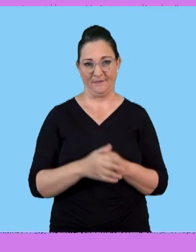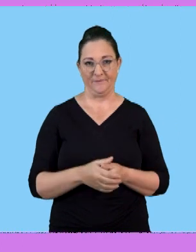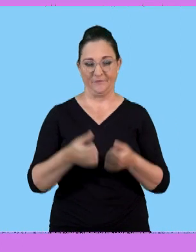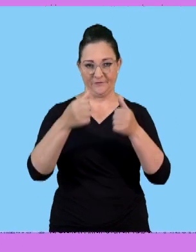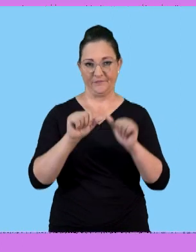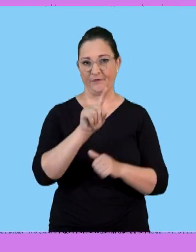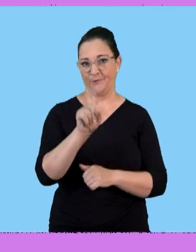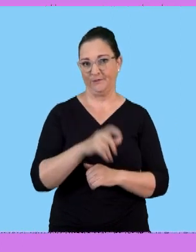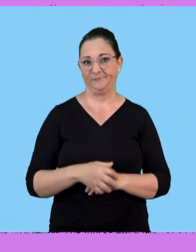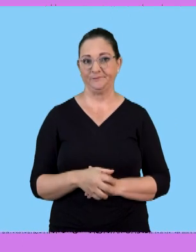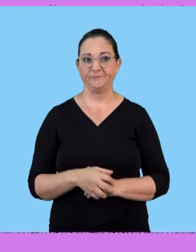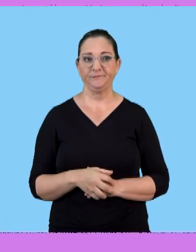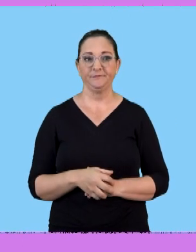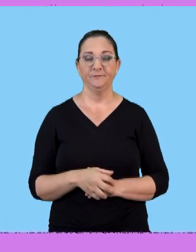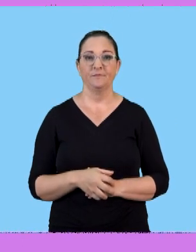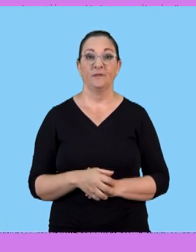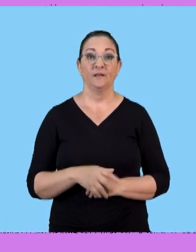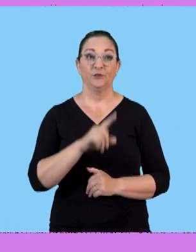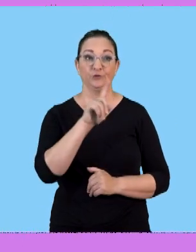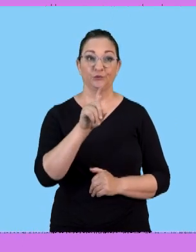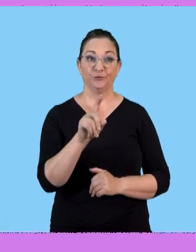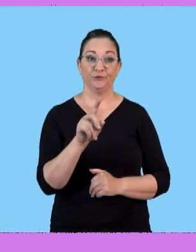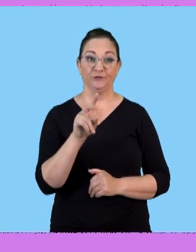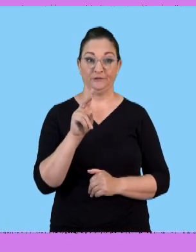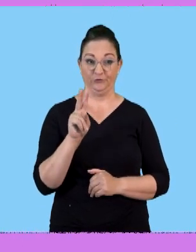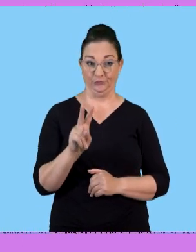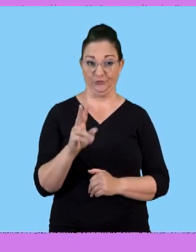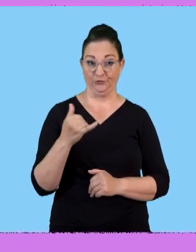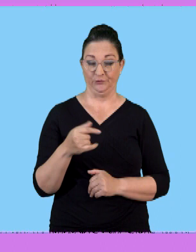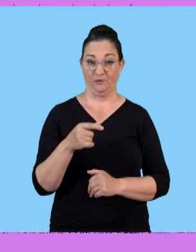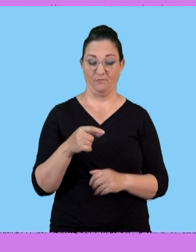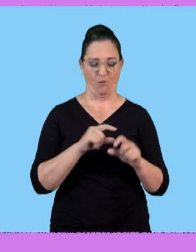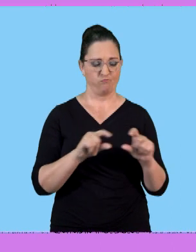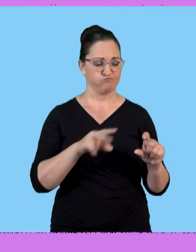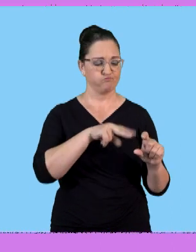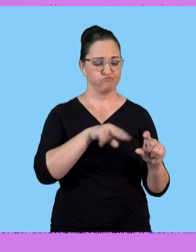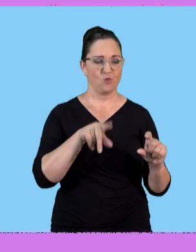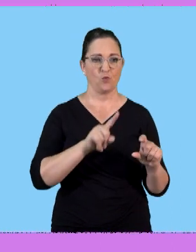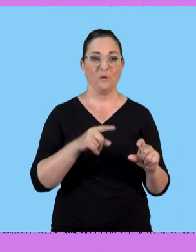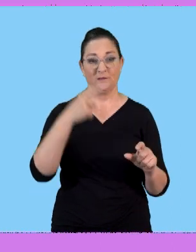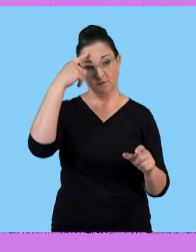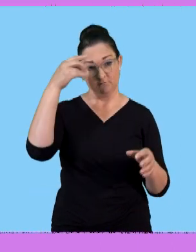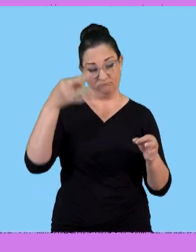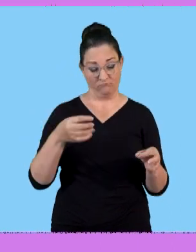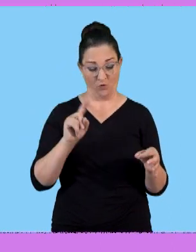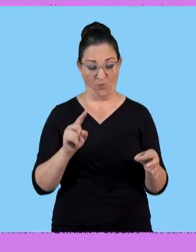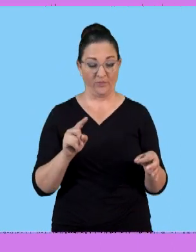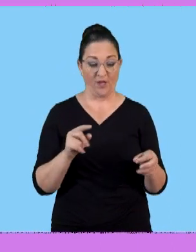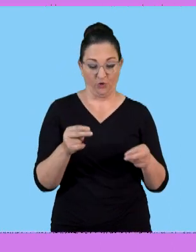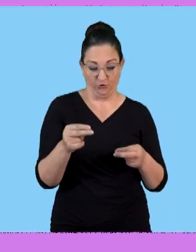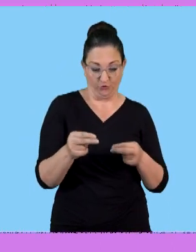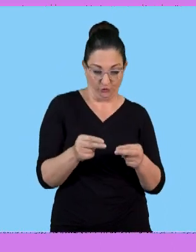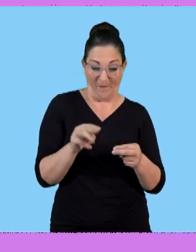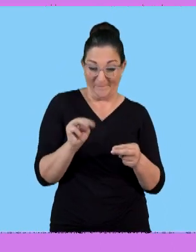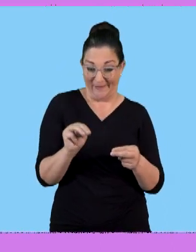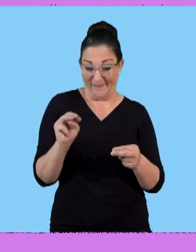us look at the next question. Question number two, right here at the bottom of the screen says, determine the shortest distance